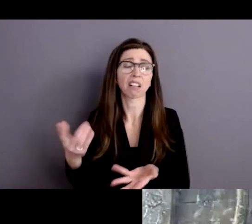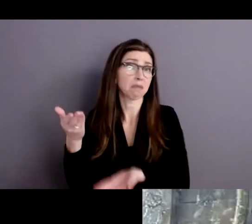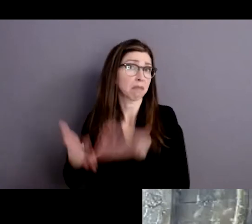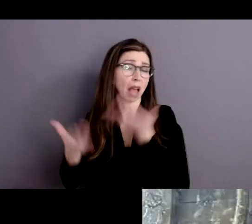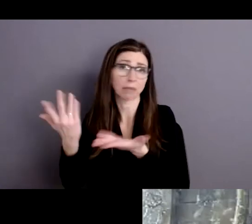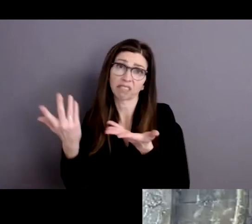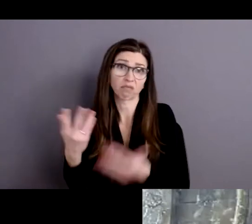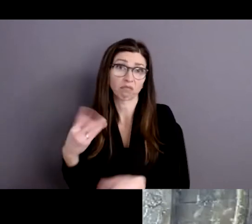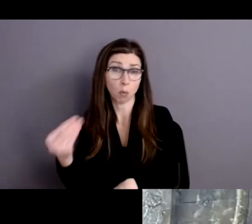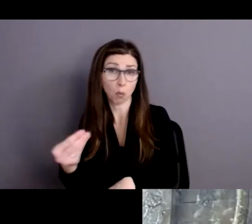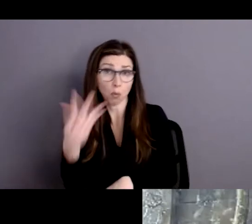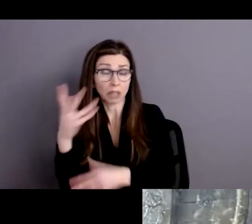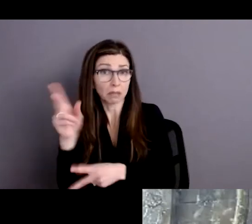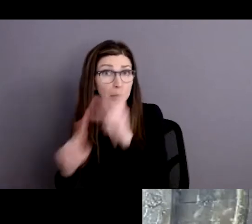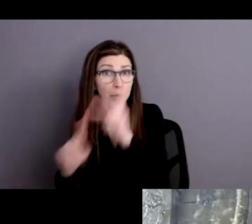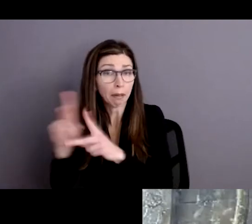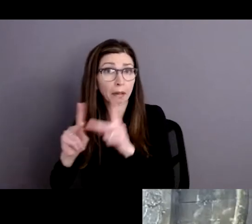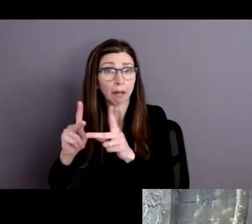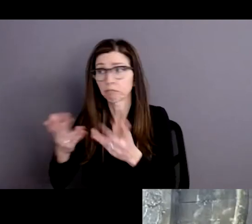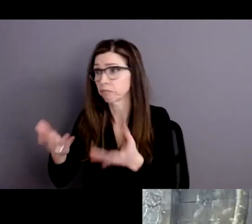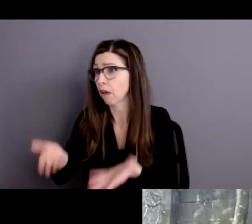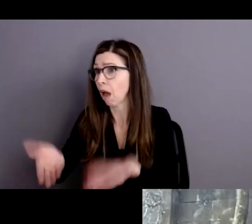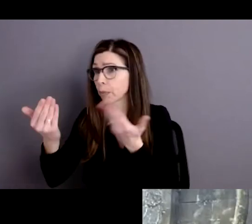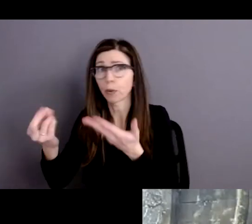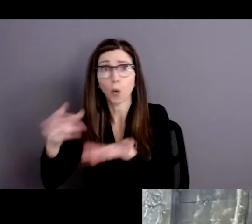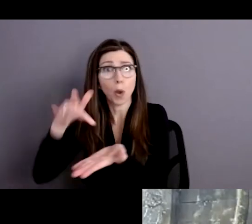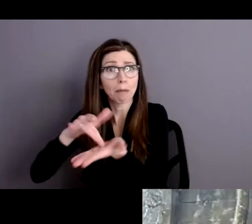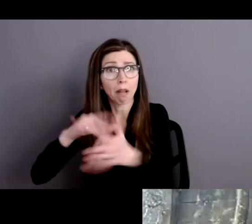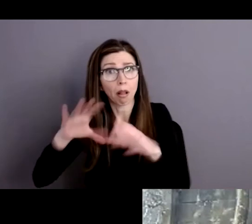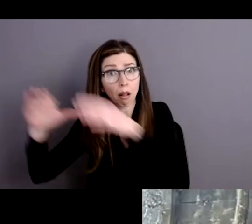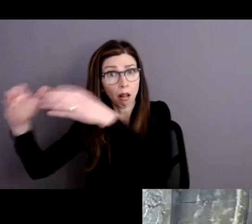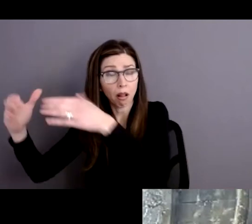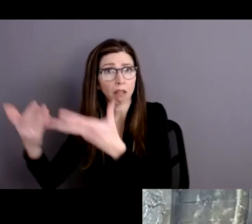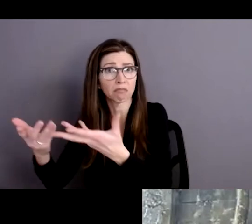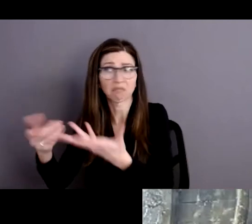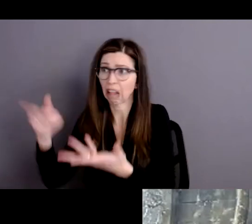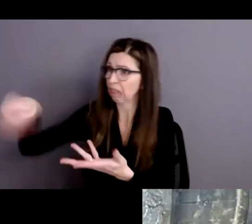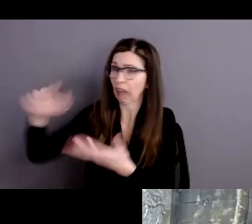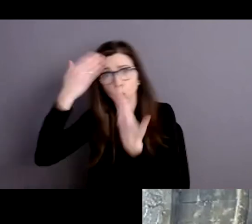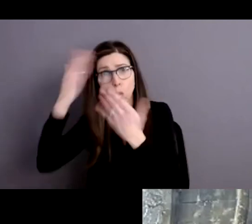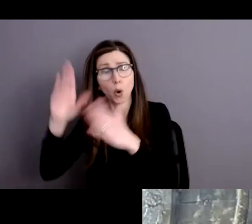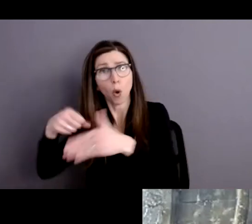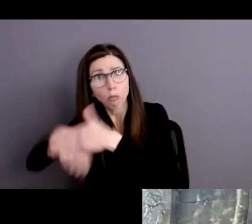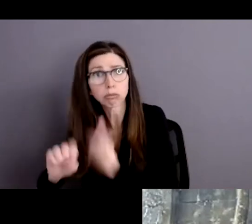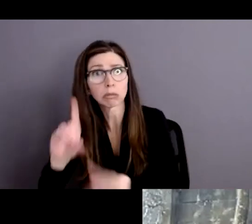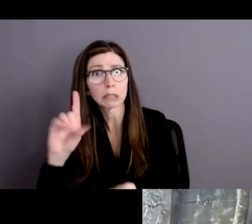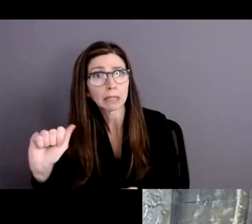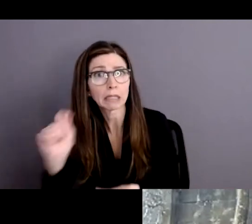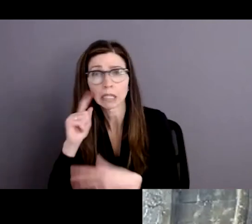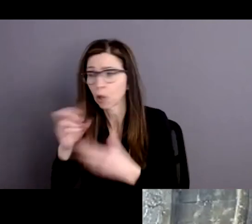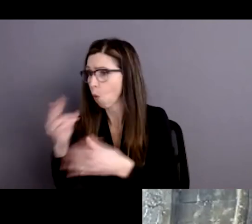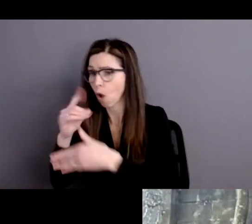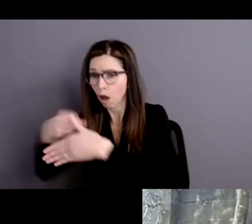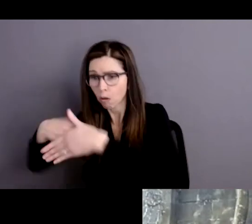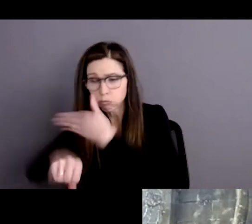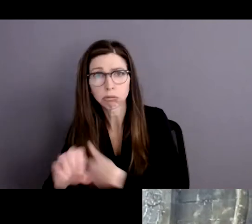white disabled folks who do not have much insight into what it's like to often be born into deplorable conditions on top of